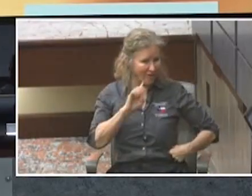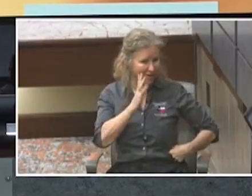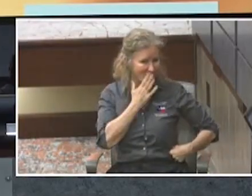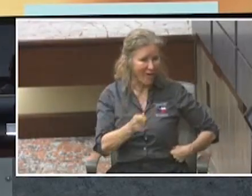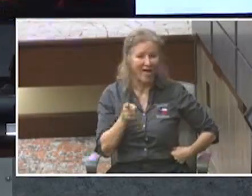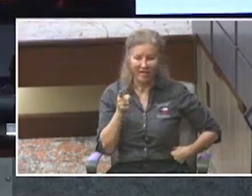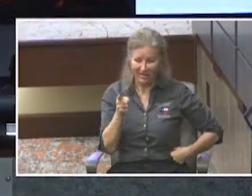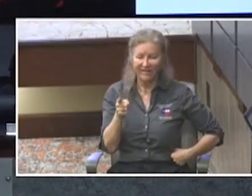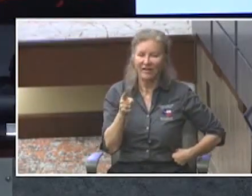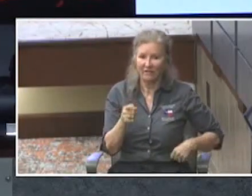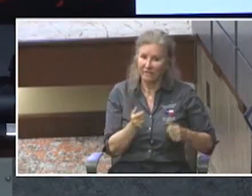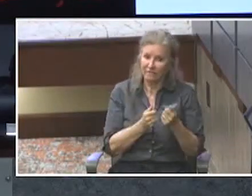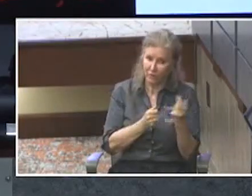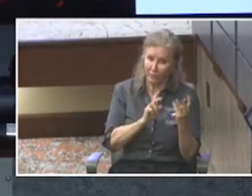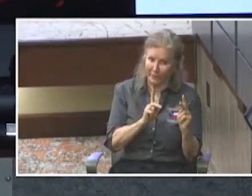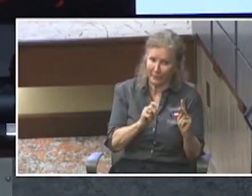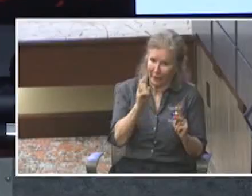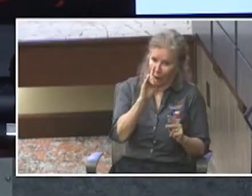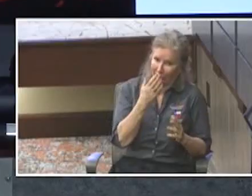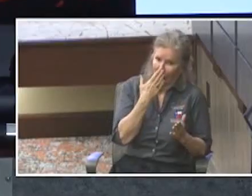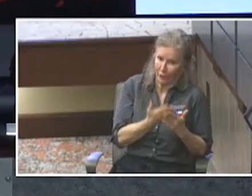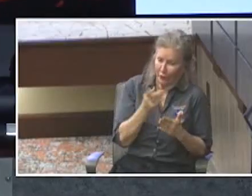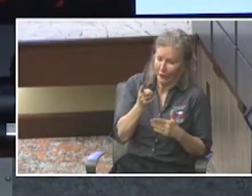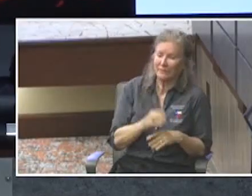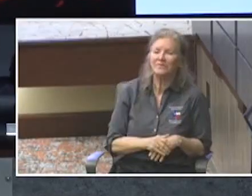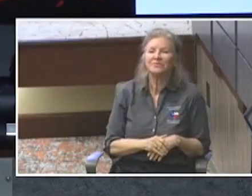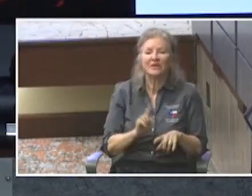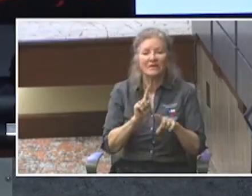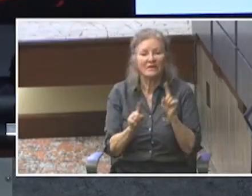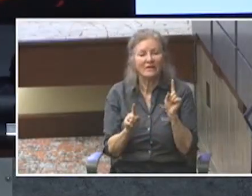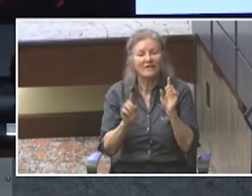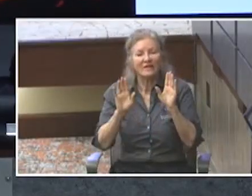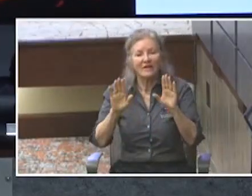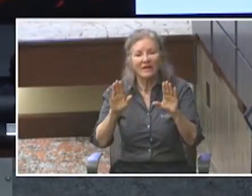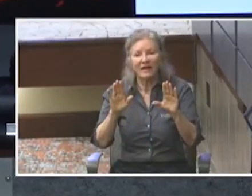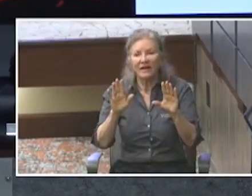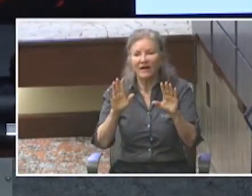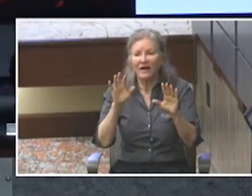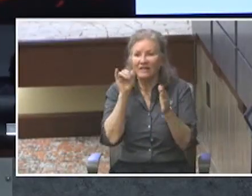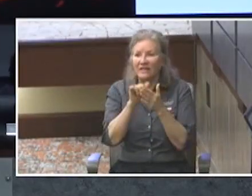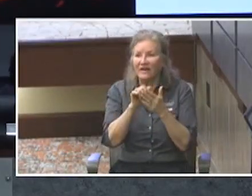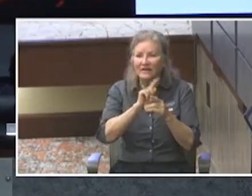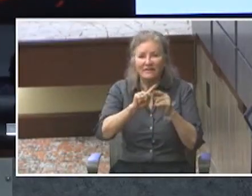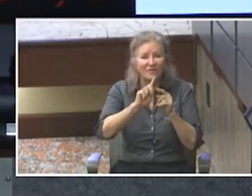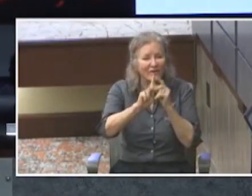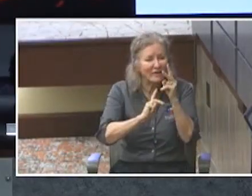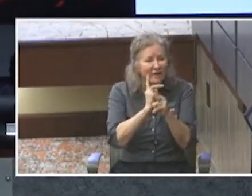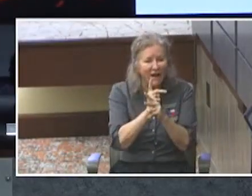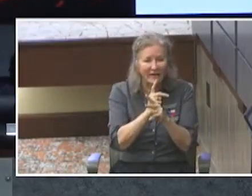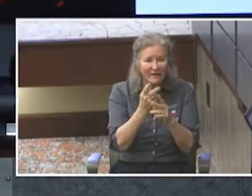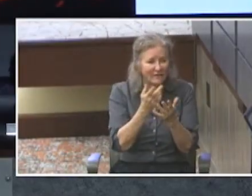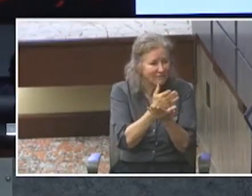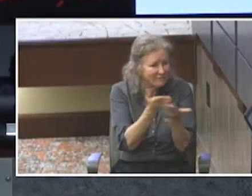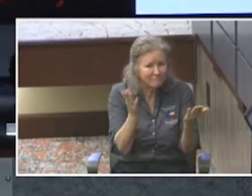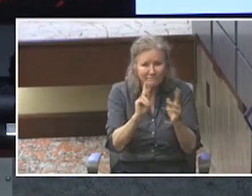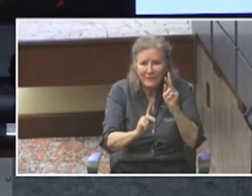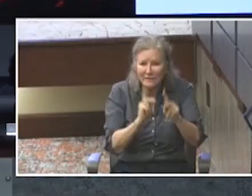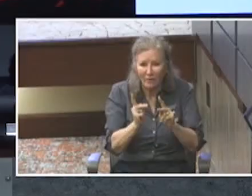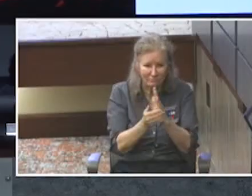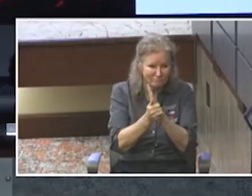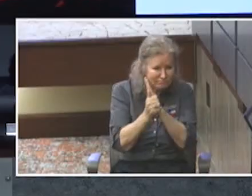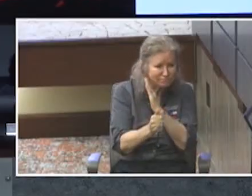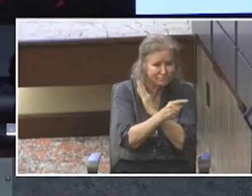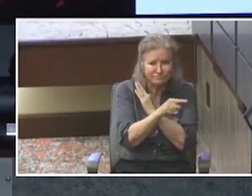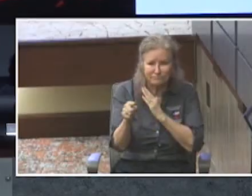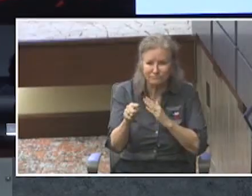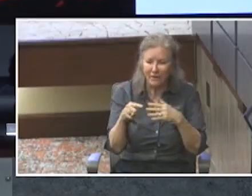did. But just a quick note of the nature and the level of talent that we are trying to attract to